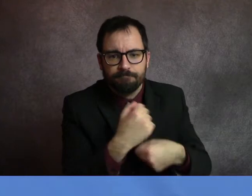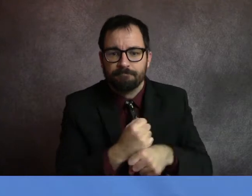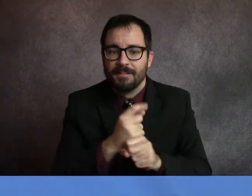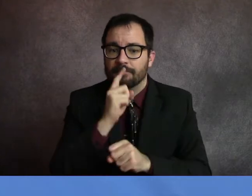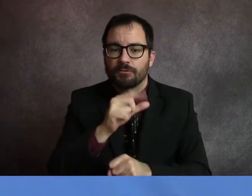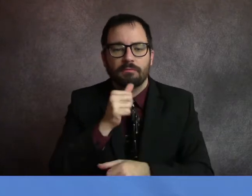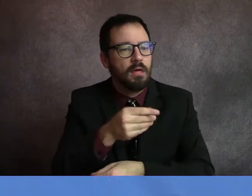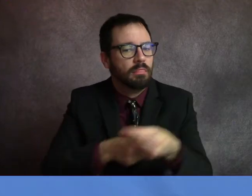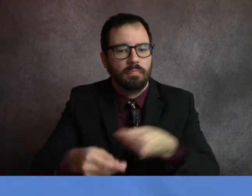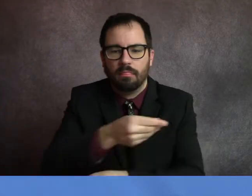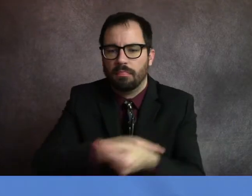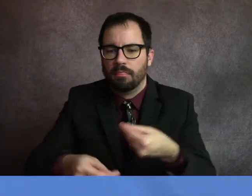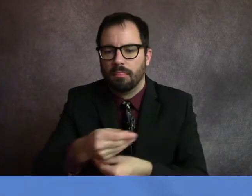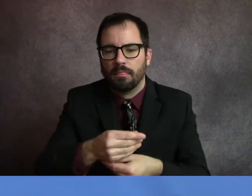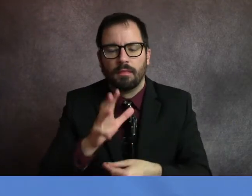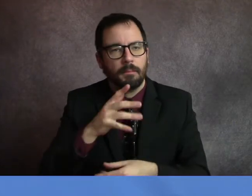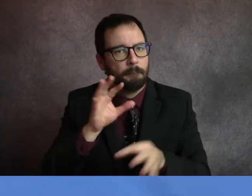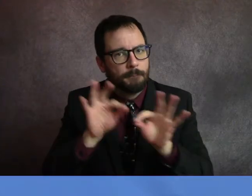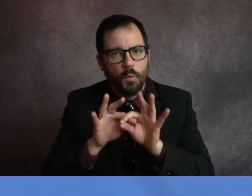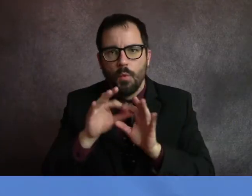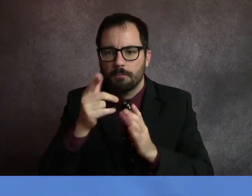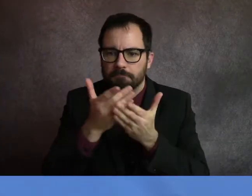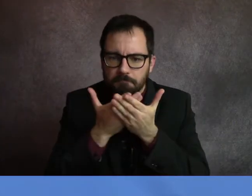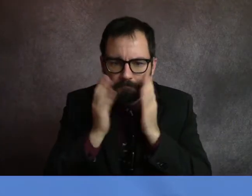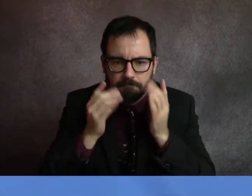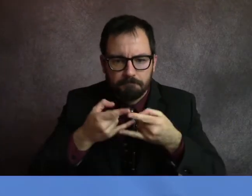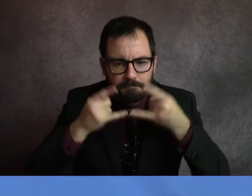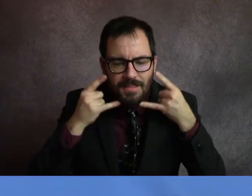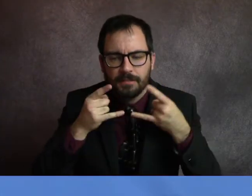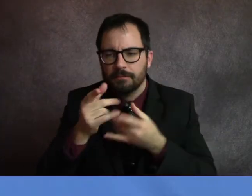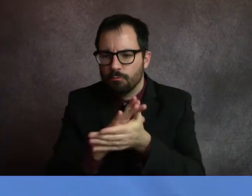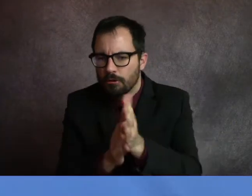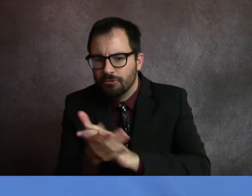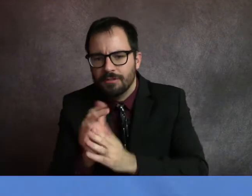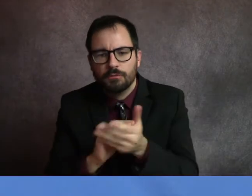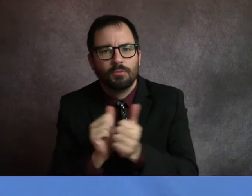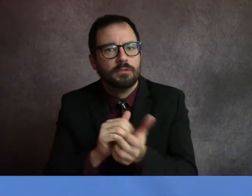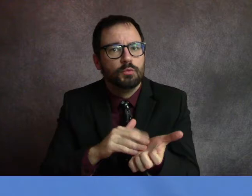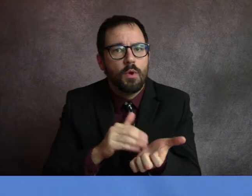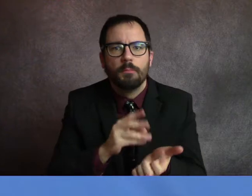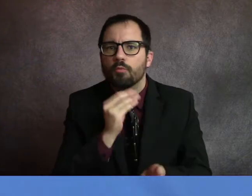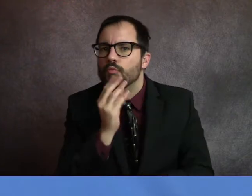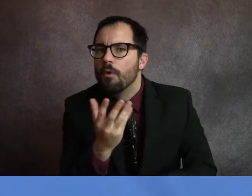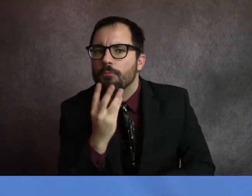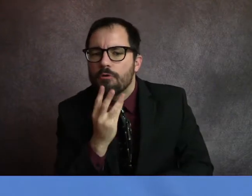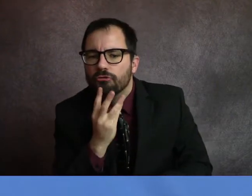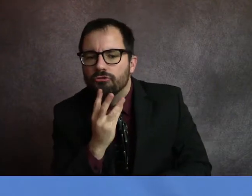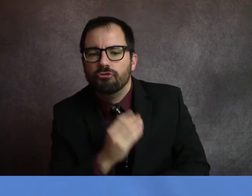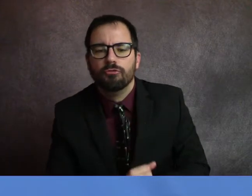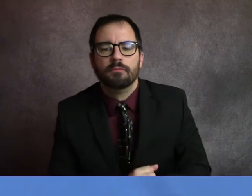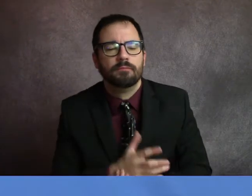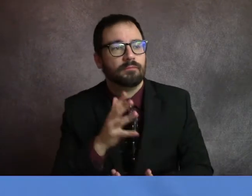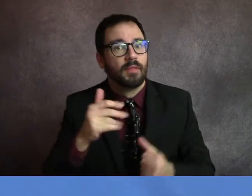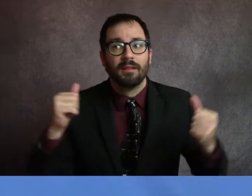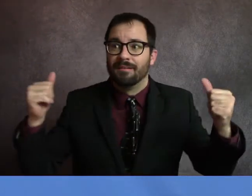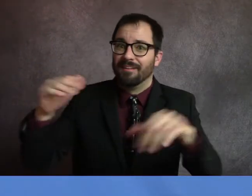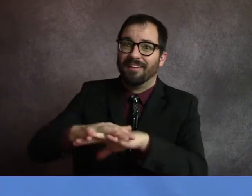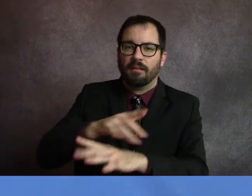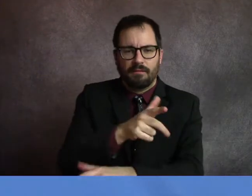masks. We need to keep washing our hands with soap and warm water. We need to avoid large crowds. We need to avoid gatherings. We need to avoid